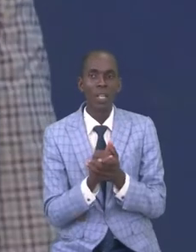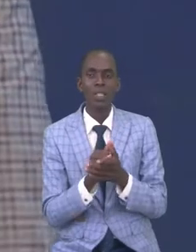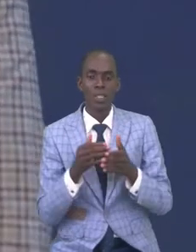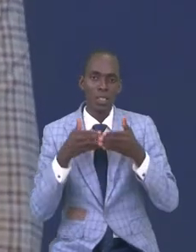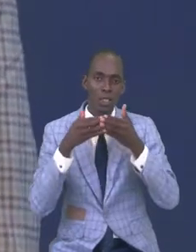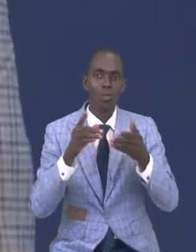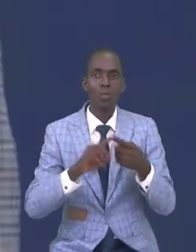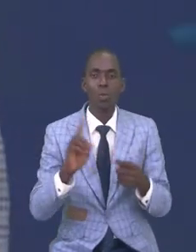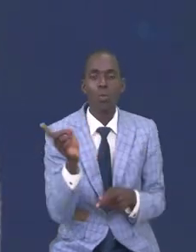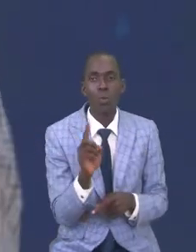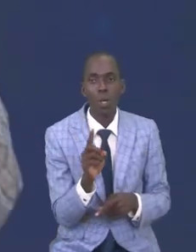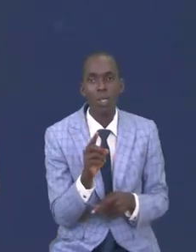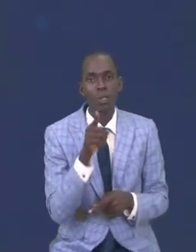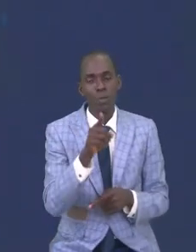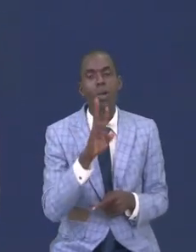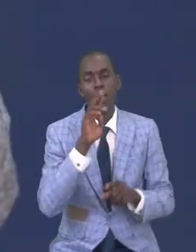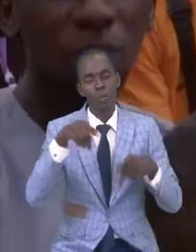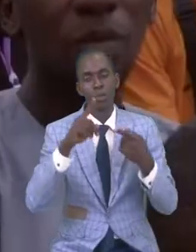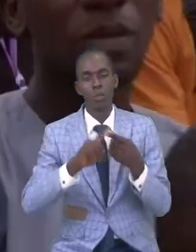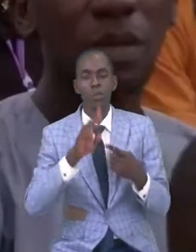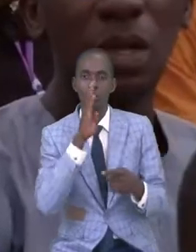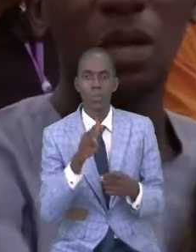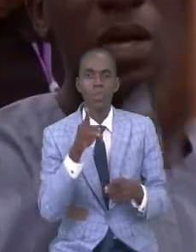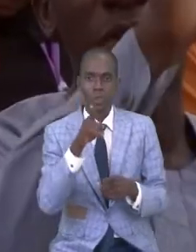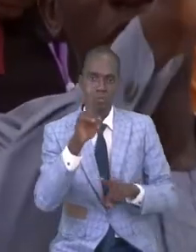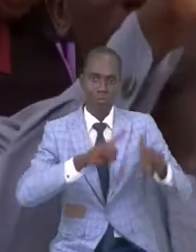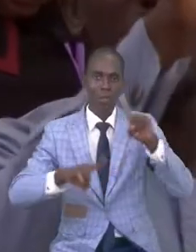where you are going to get to. I will get